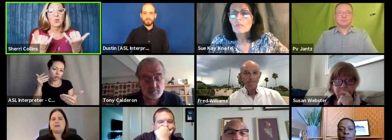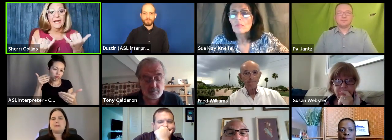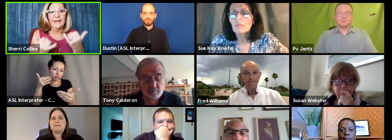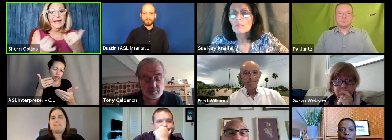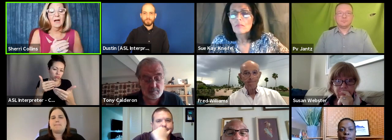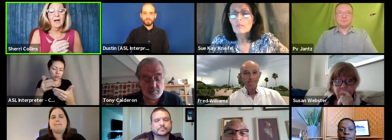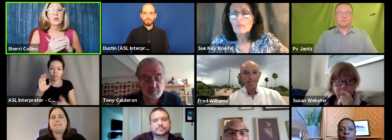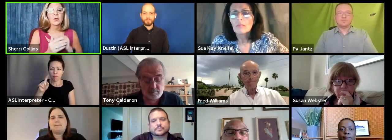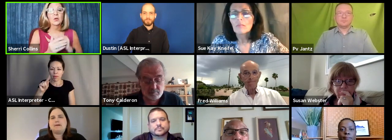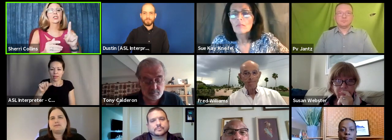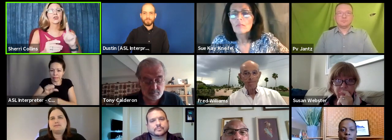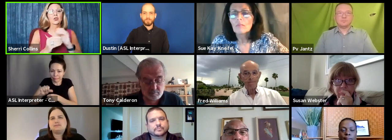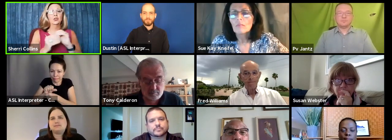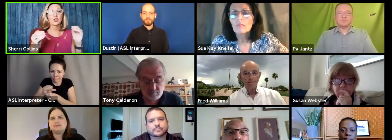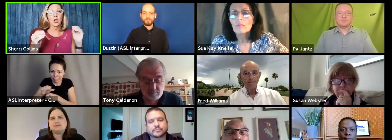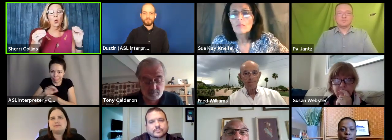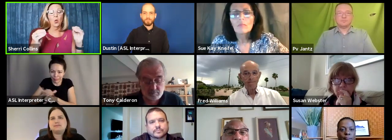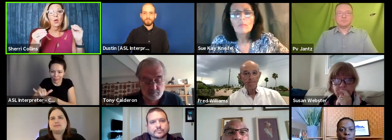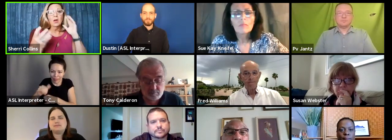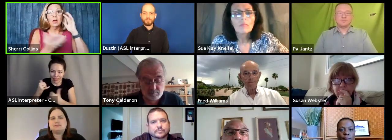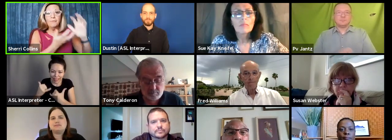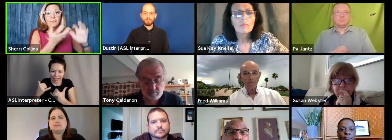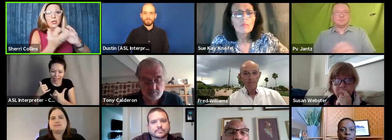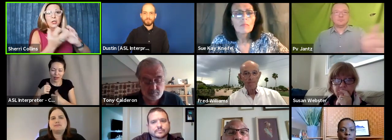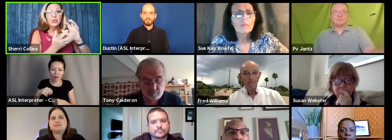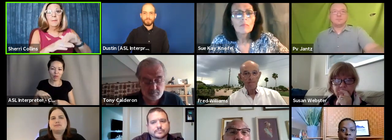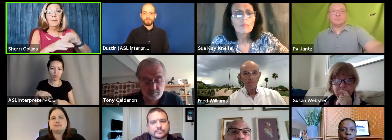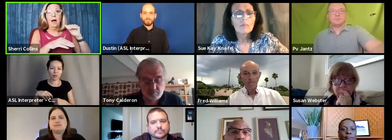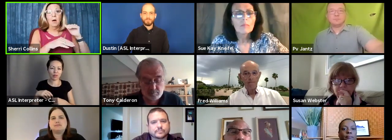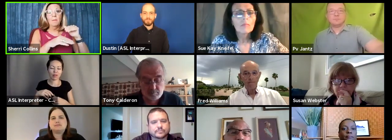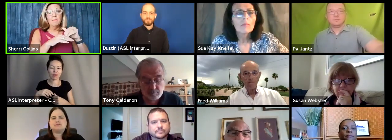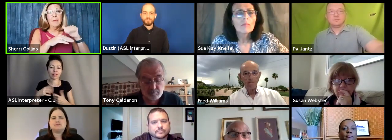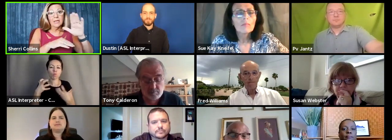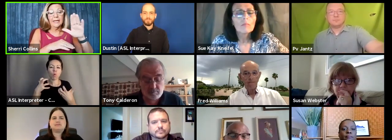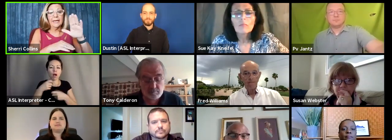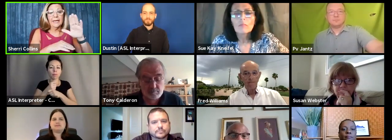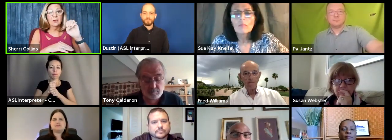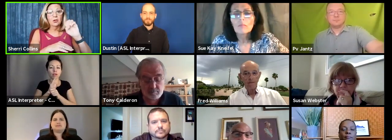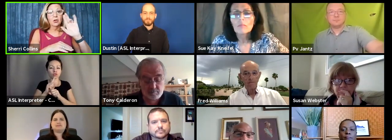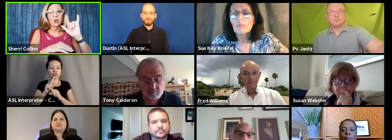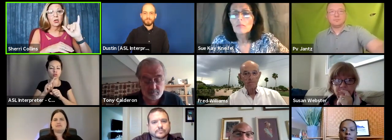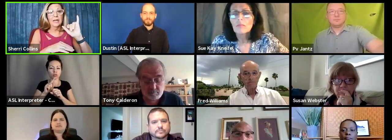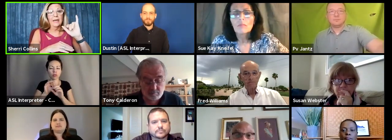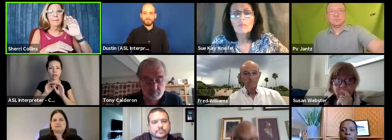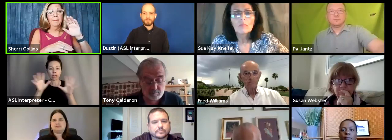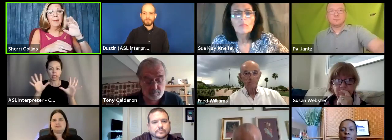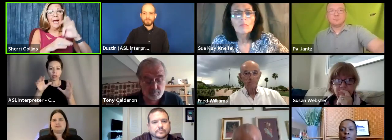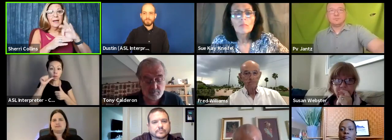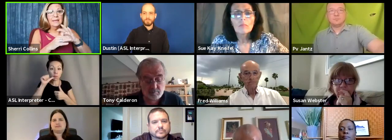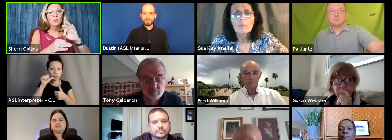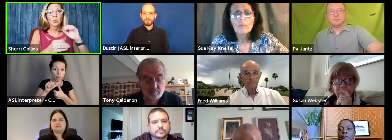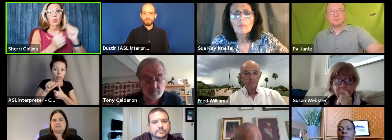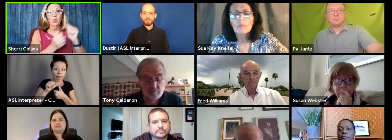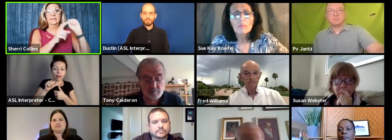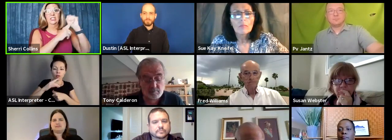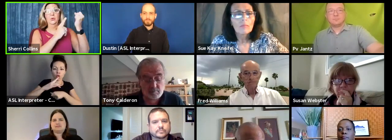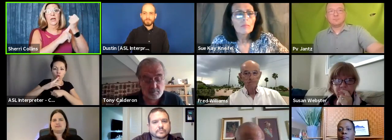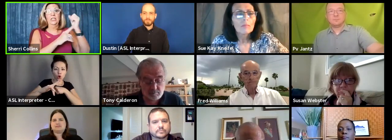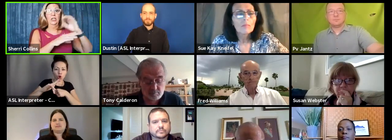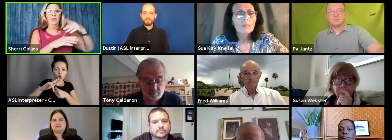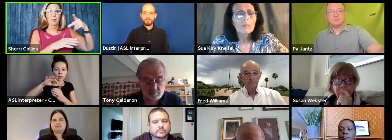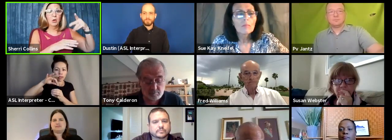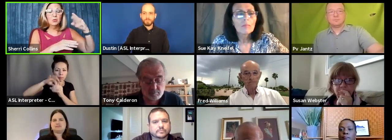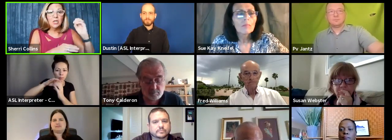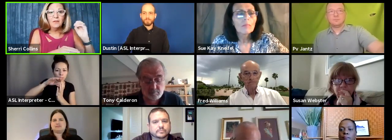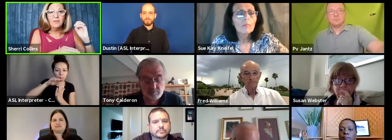on that right now to make sure there's no confusion about mailing the early ballot with the